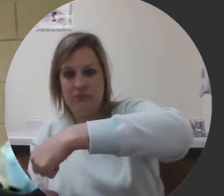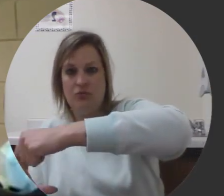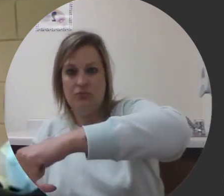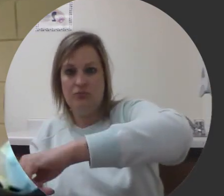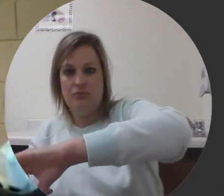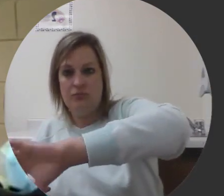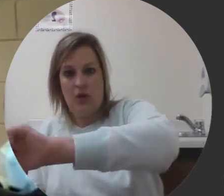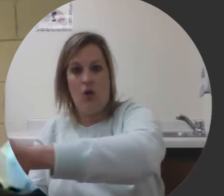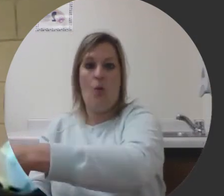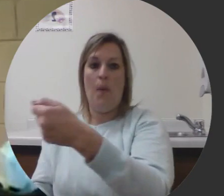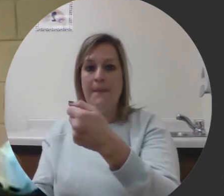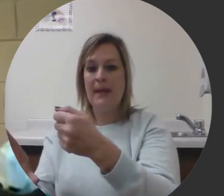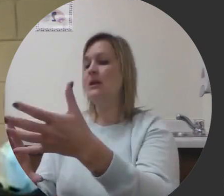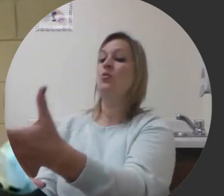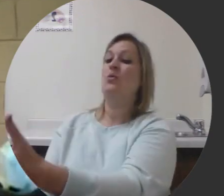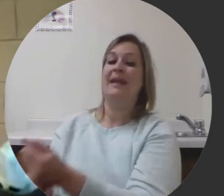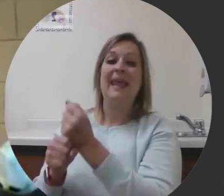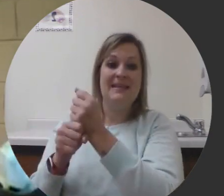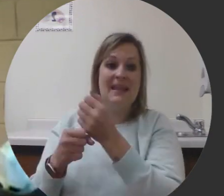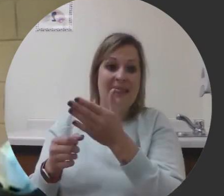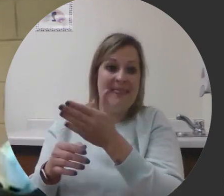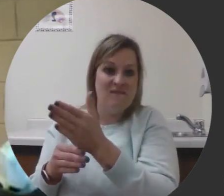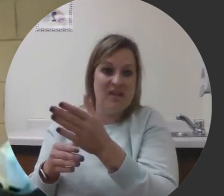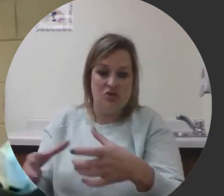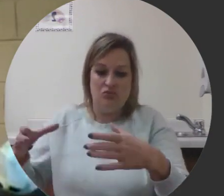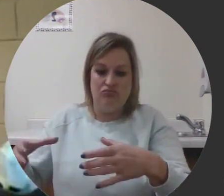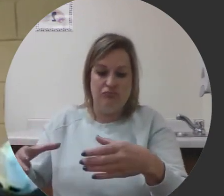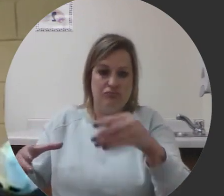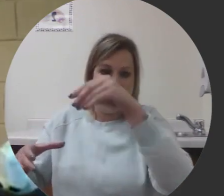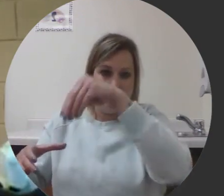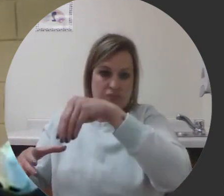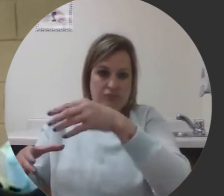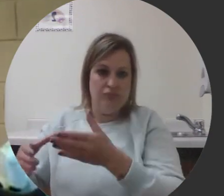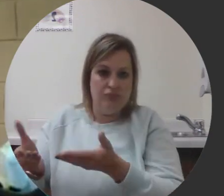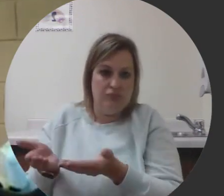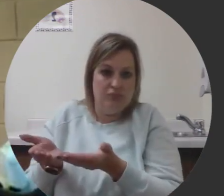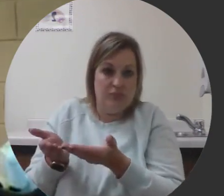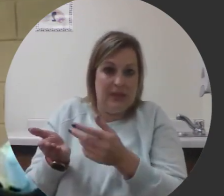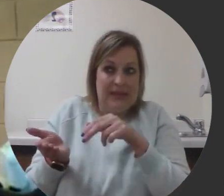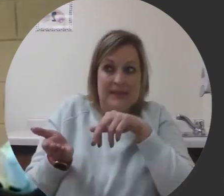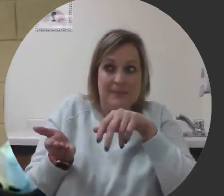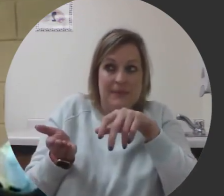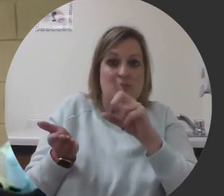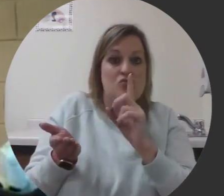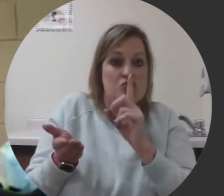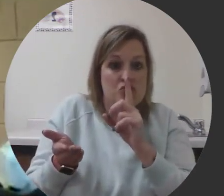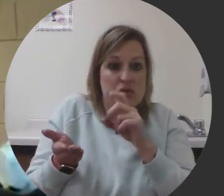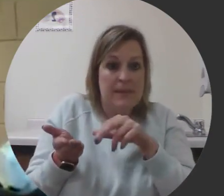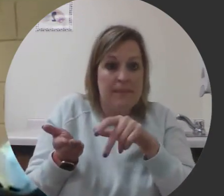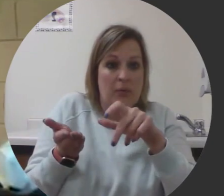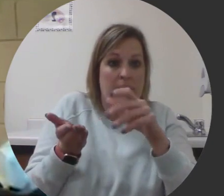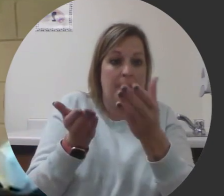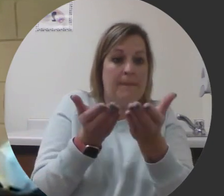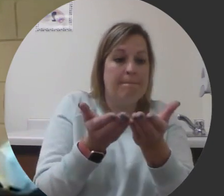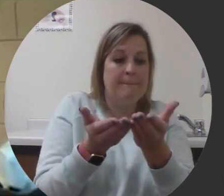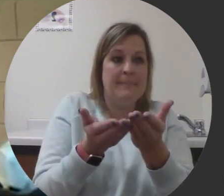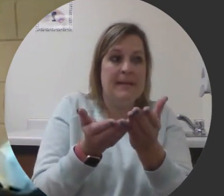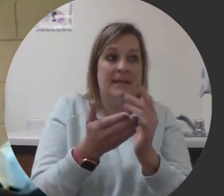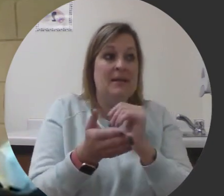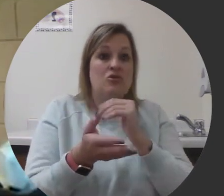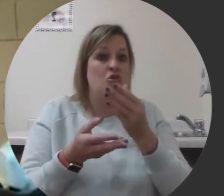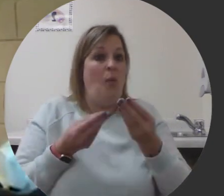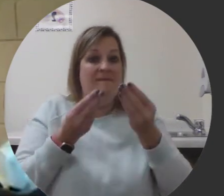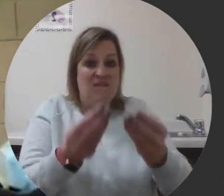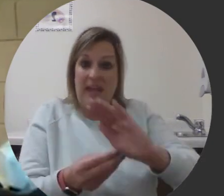to wrinkle one out, and they tiptoed upstairs again, carrying it on a saucer. Don't give it everything. It might not like